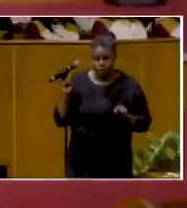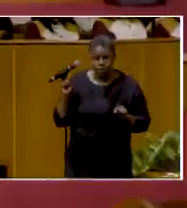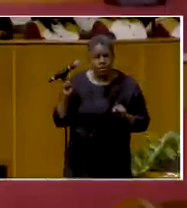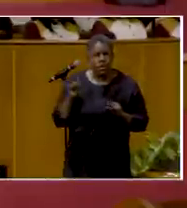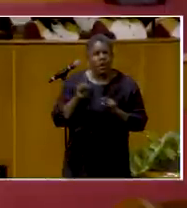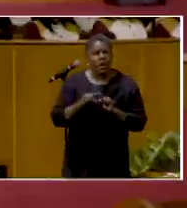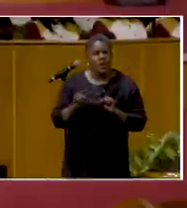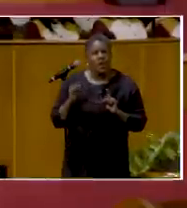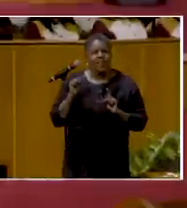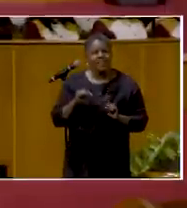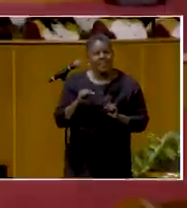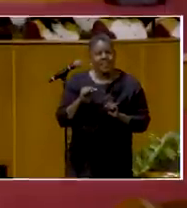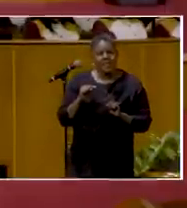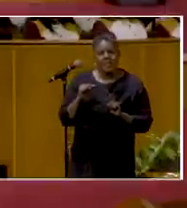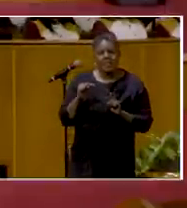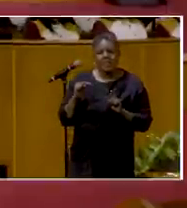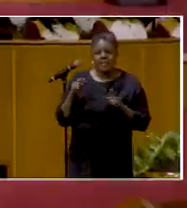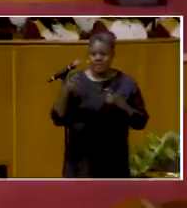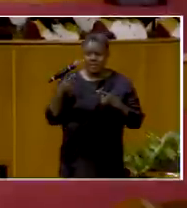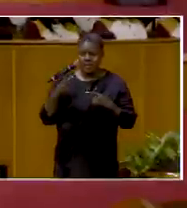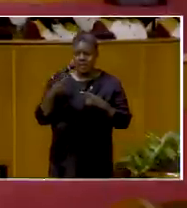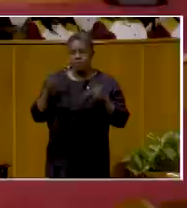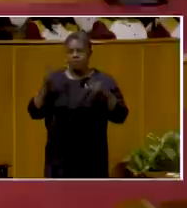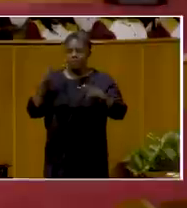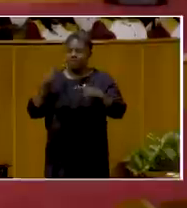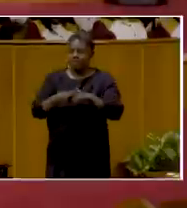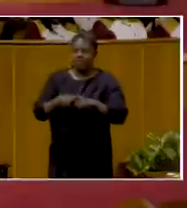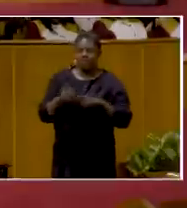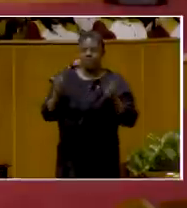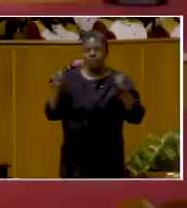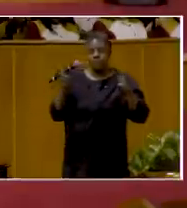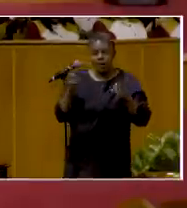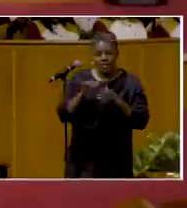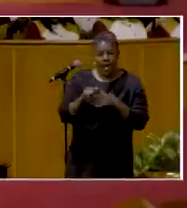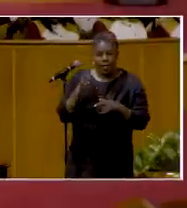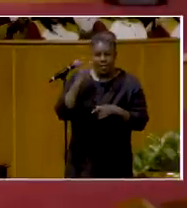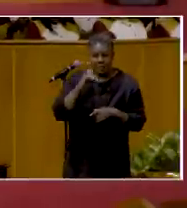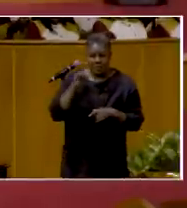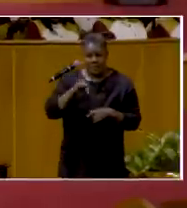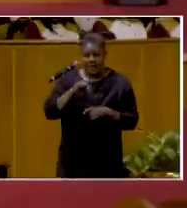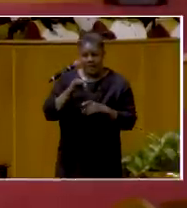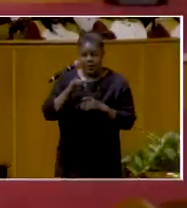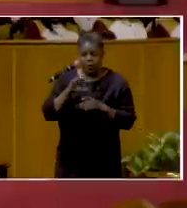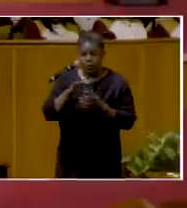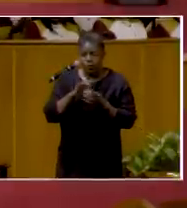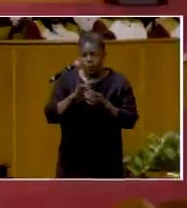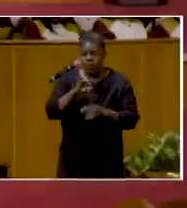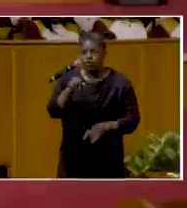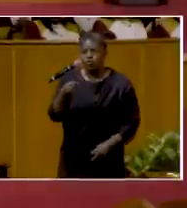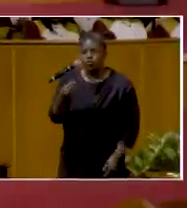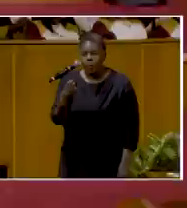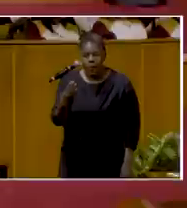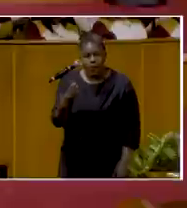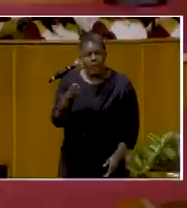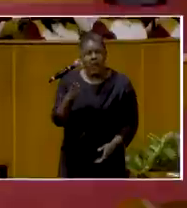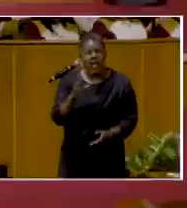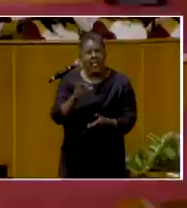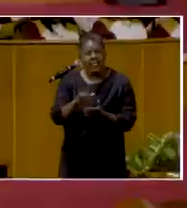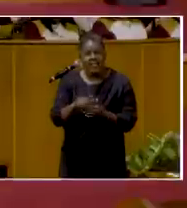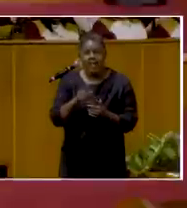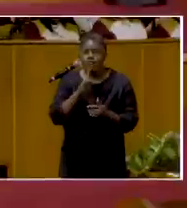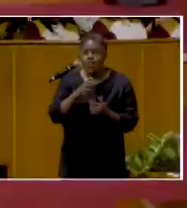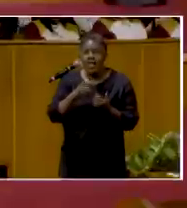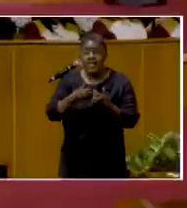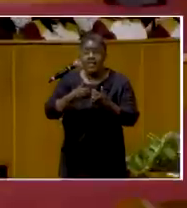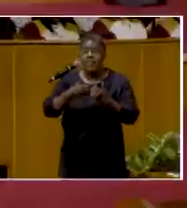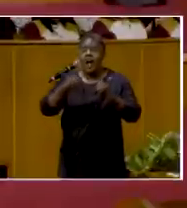Beloved, this issue that we wrestle with in Job is an issue theologically that divides the body of